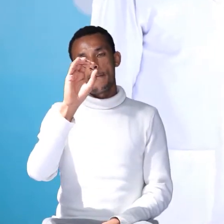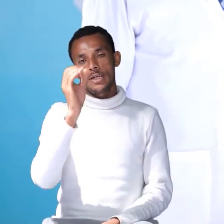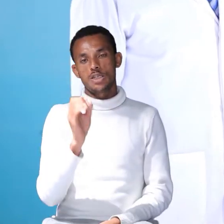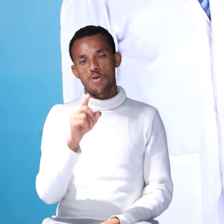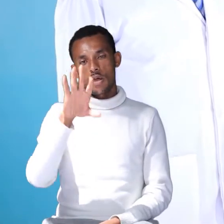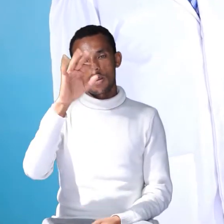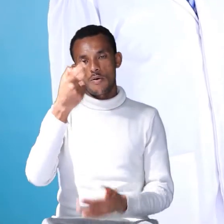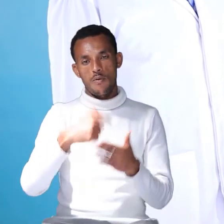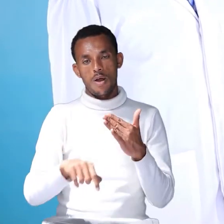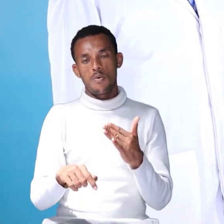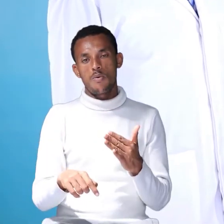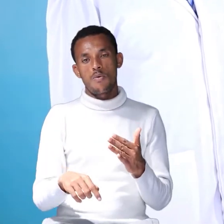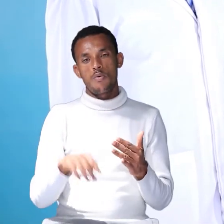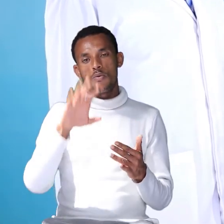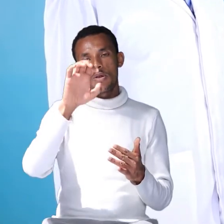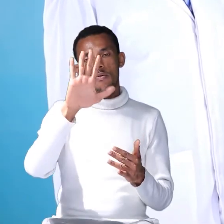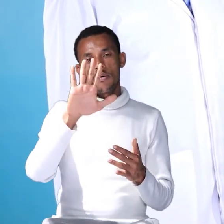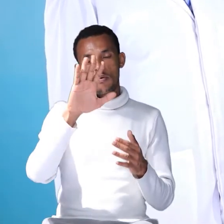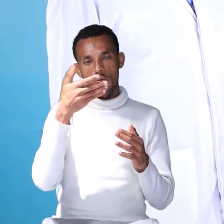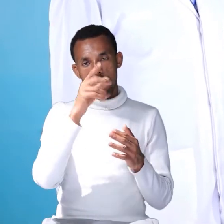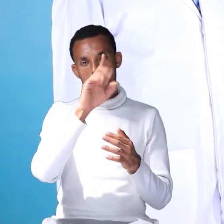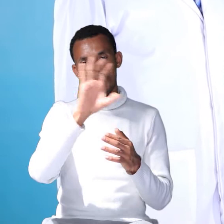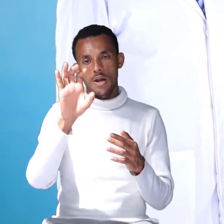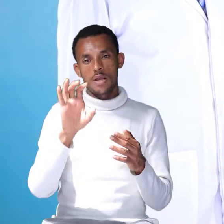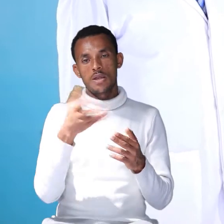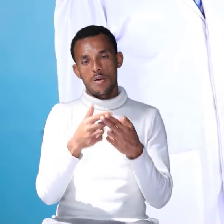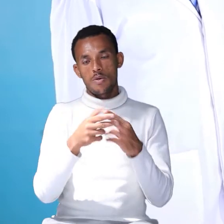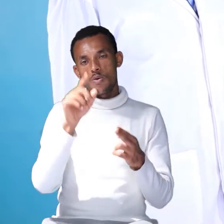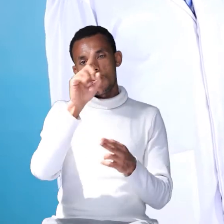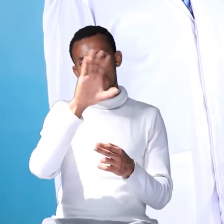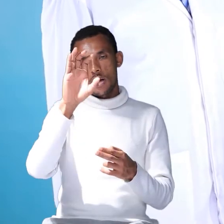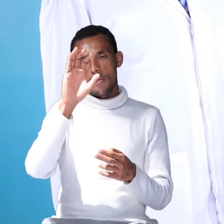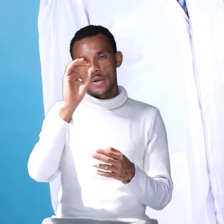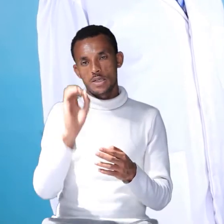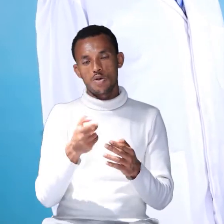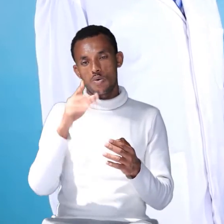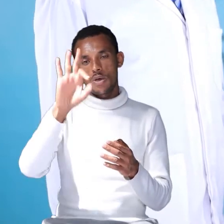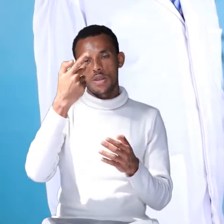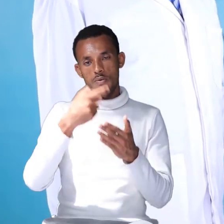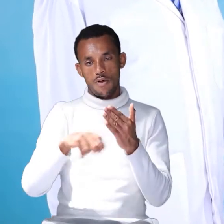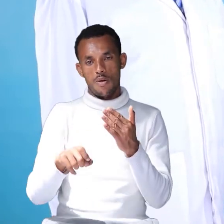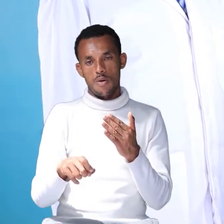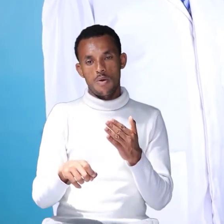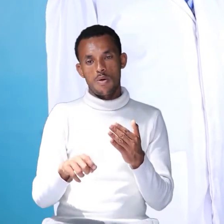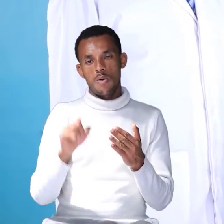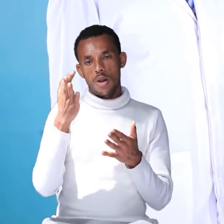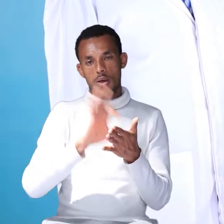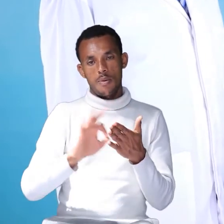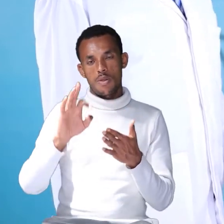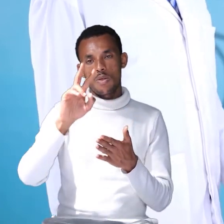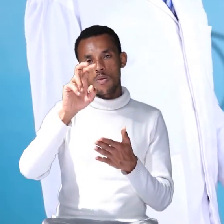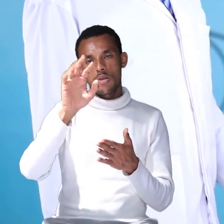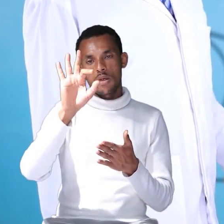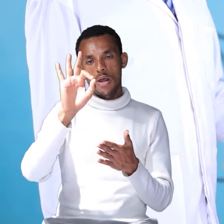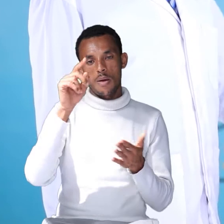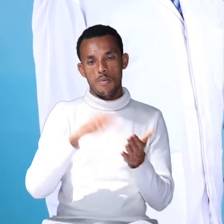Multiplied by 100%. You go to a value to be equal to 45 over 155 times 100%. You will get this value.